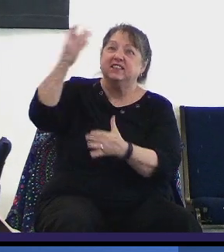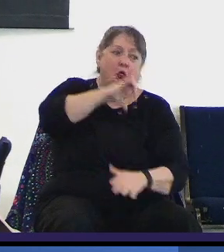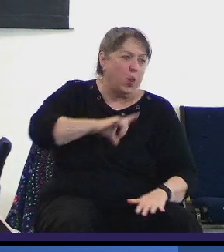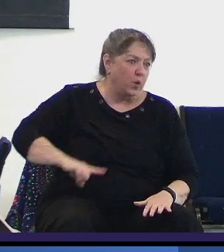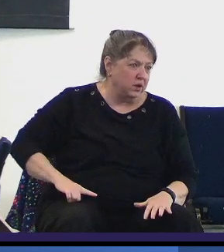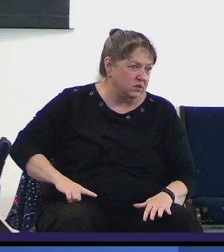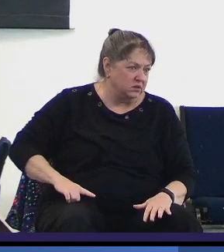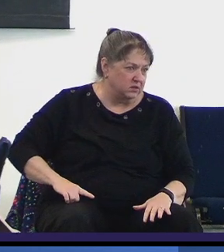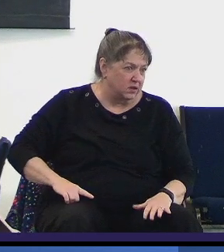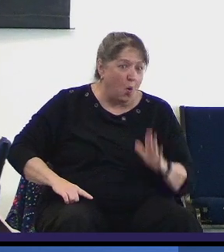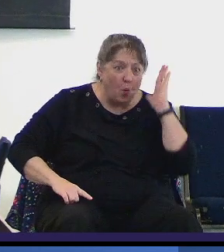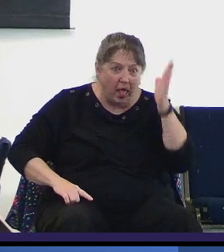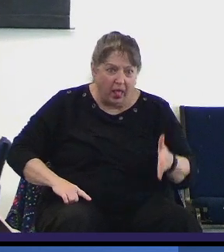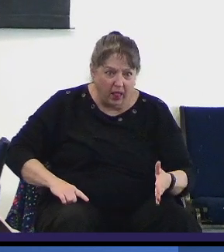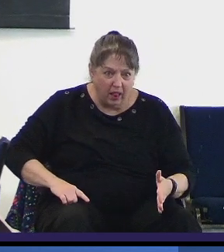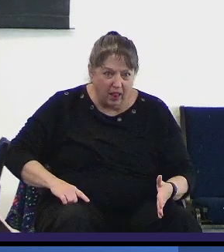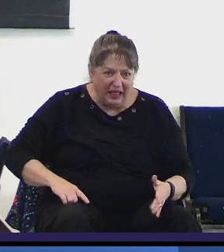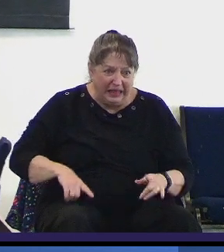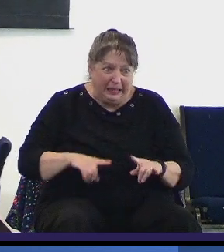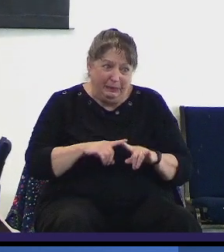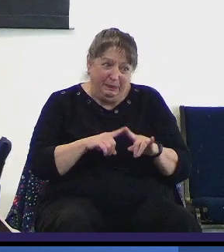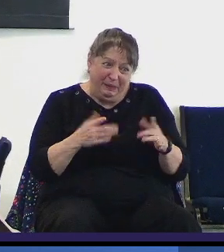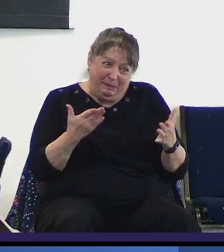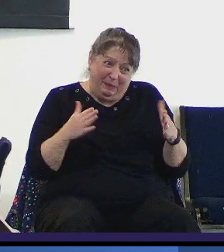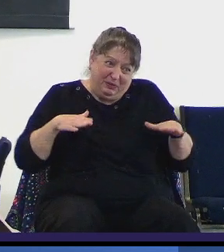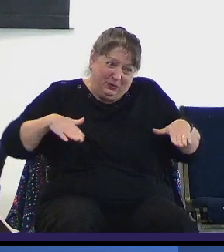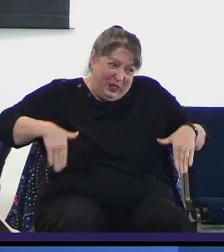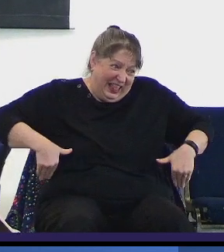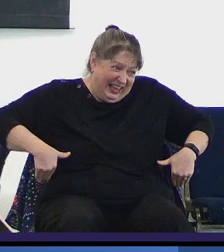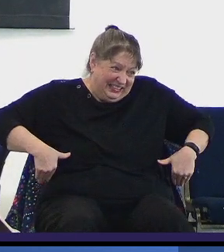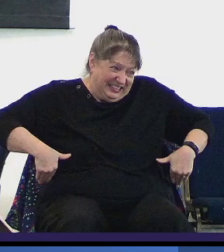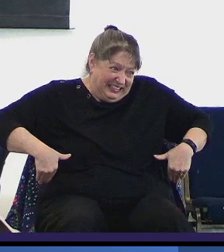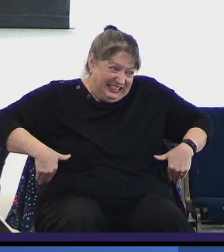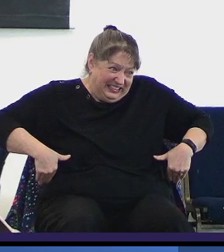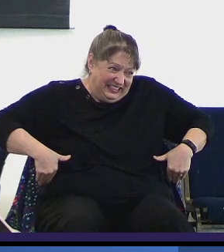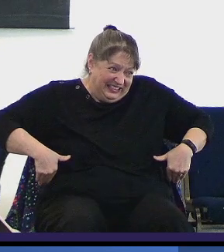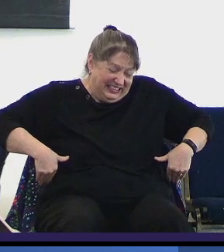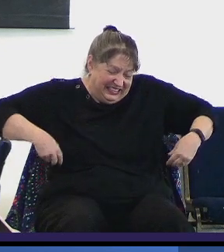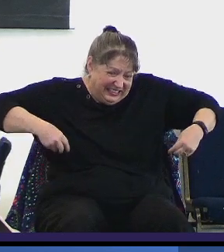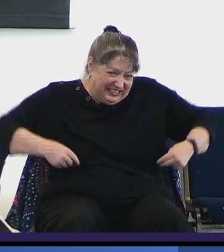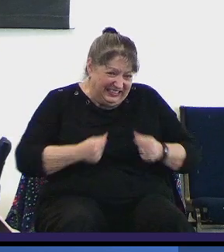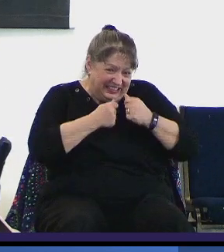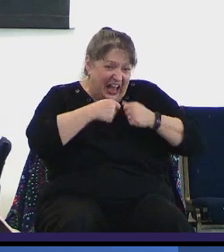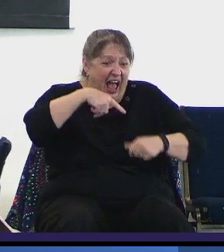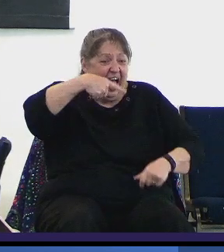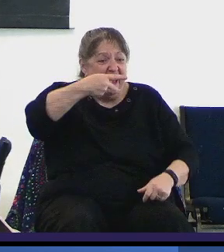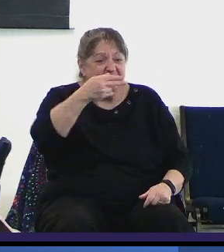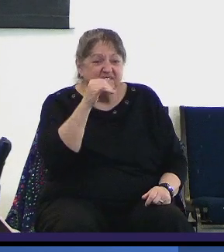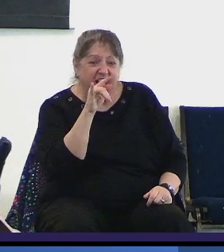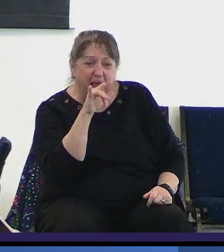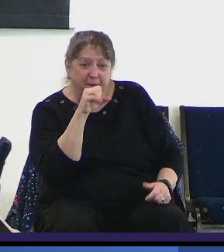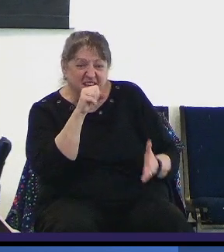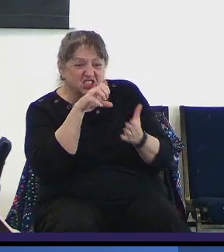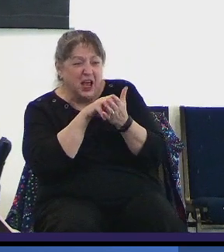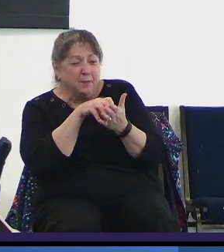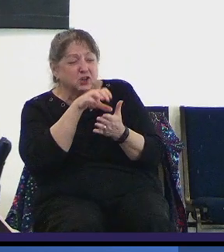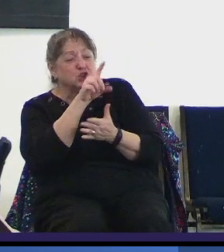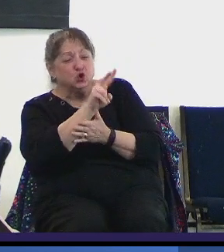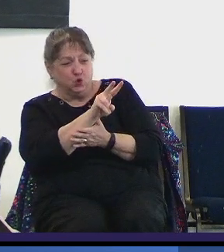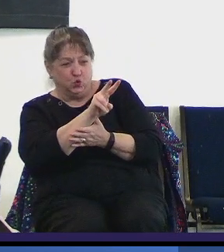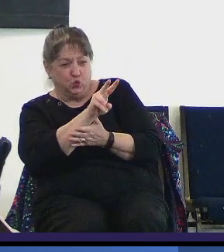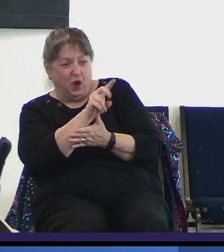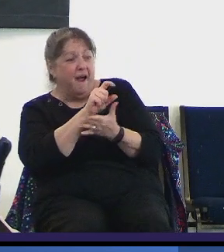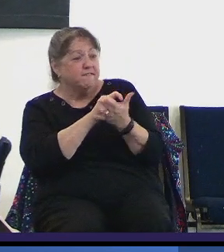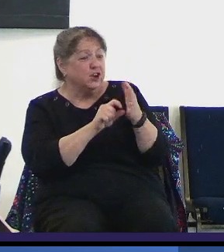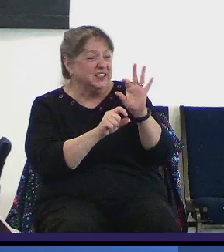that for some, it will be too late. But it says that in Philippians 2 and verse 9, 10, and 11, that it actually